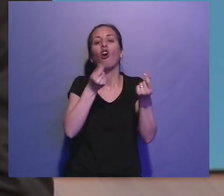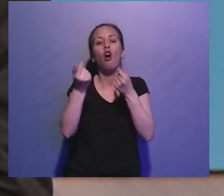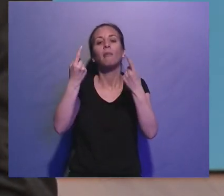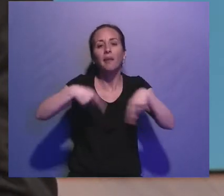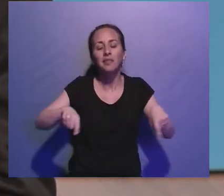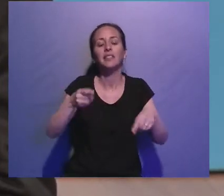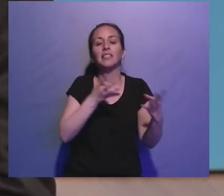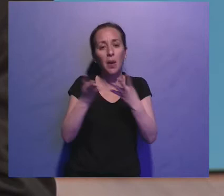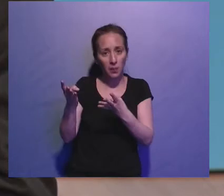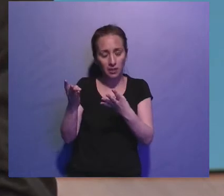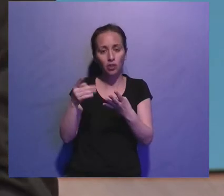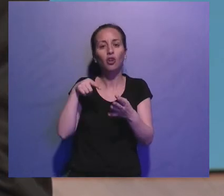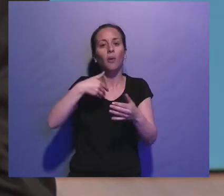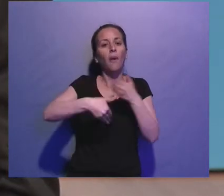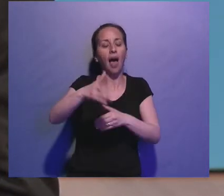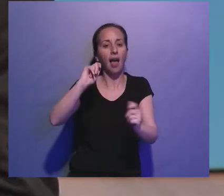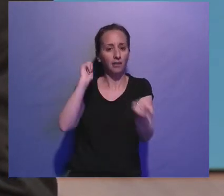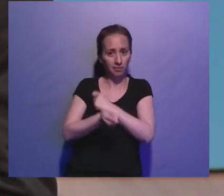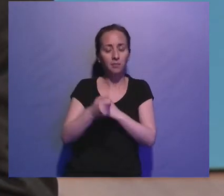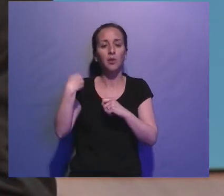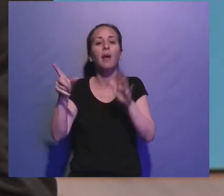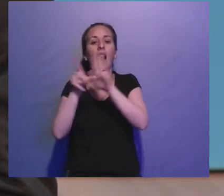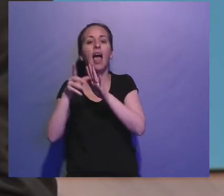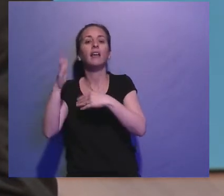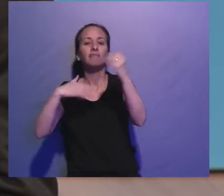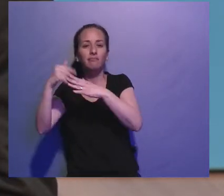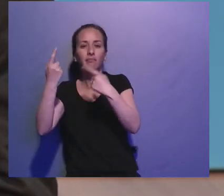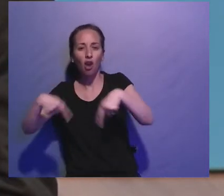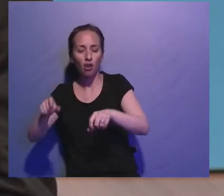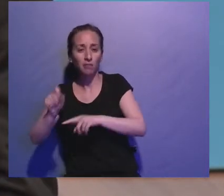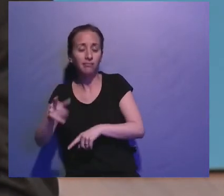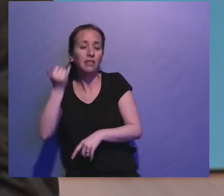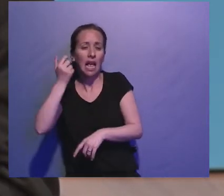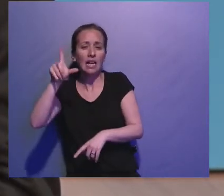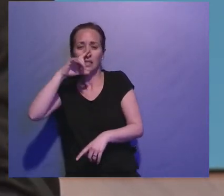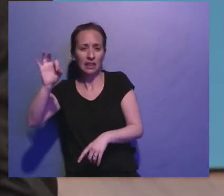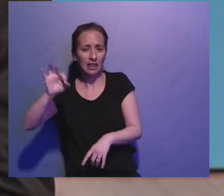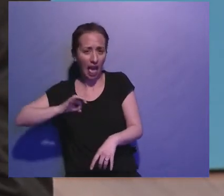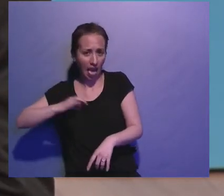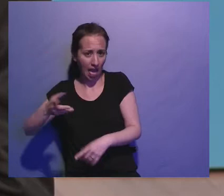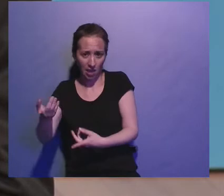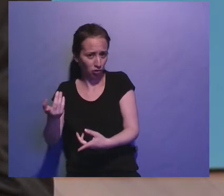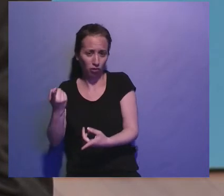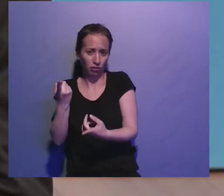specific law for the procurement of goods and services, a new bill is being discussed,